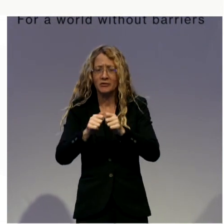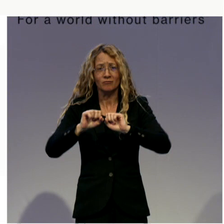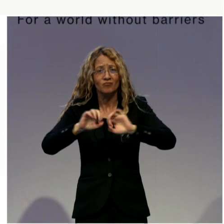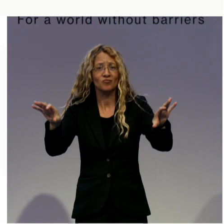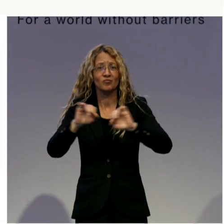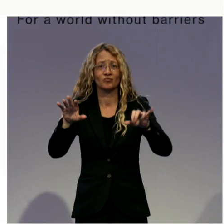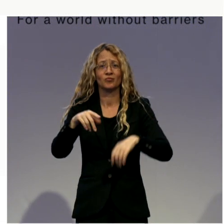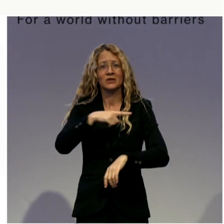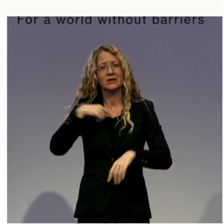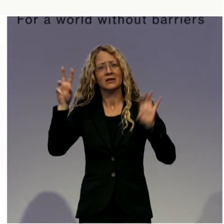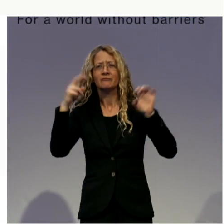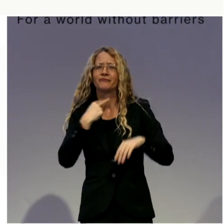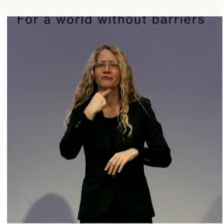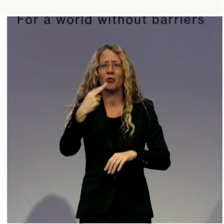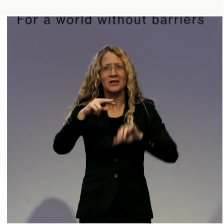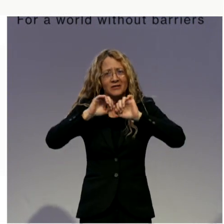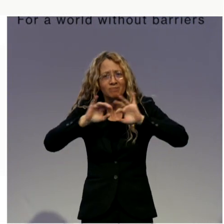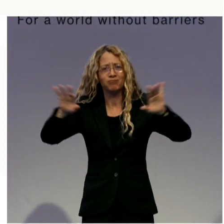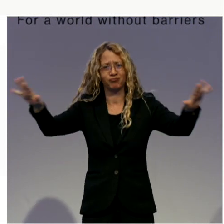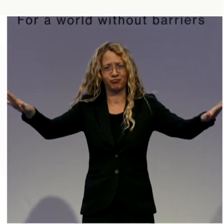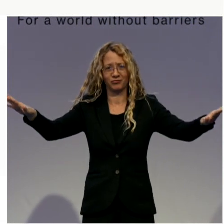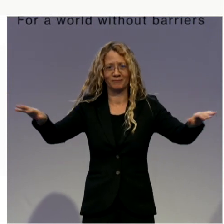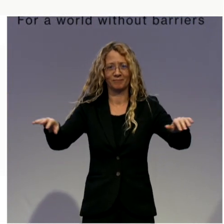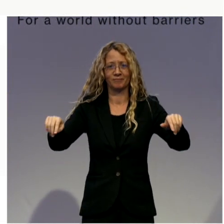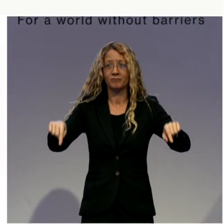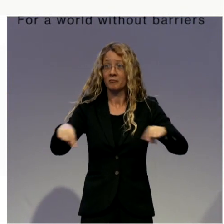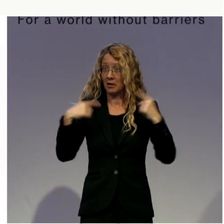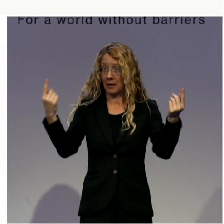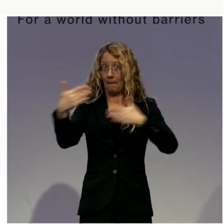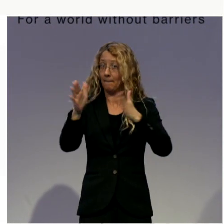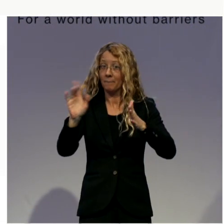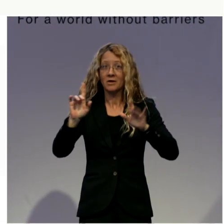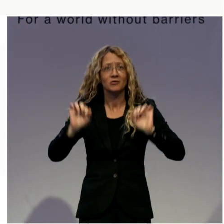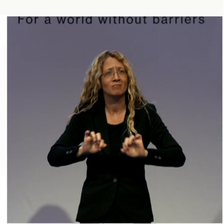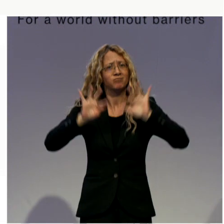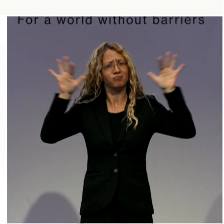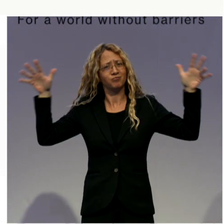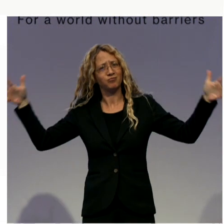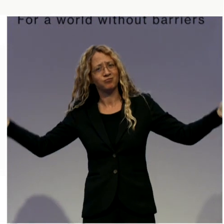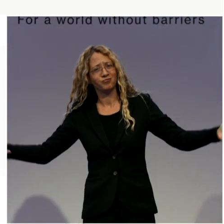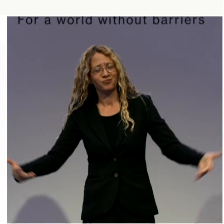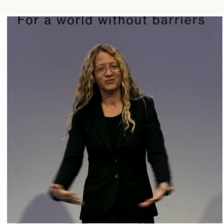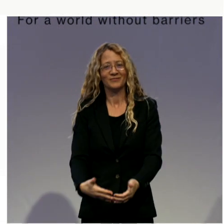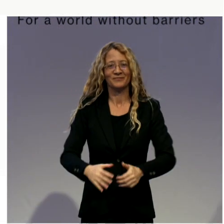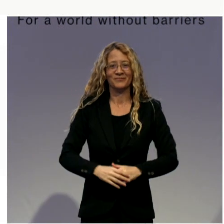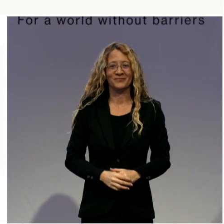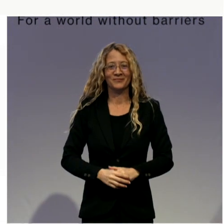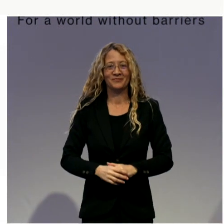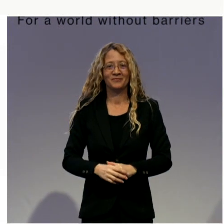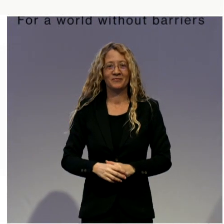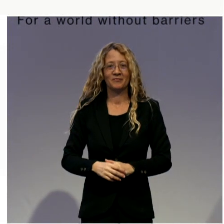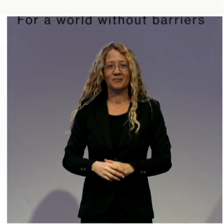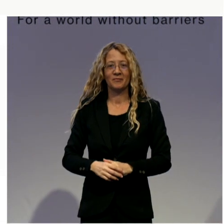not just in this room, but outside this room. I think Jennifer probably said it very